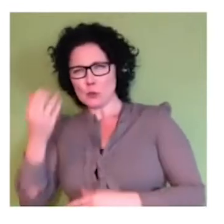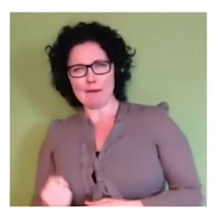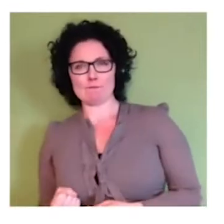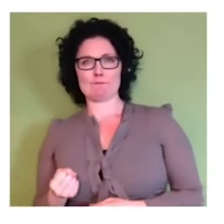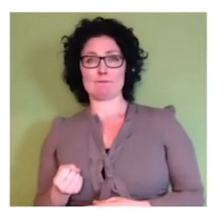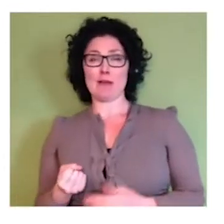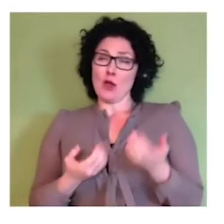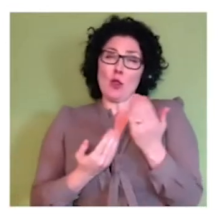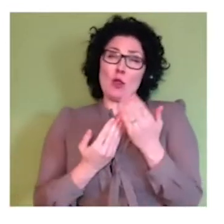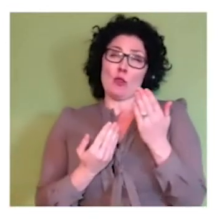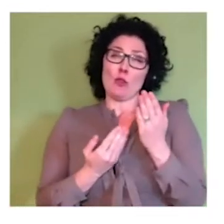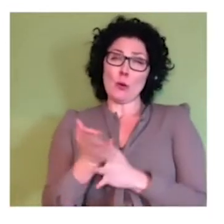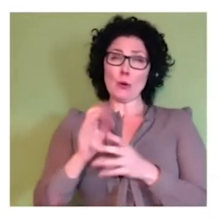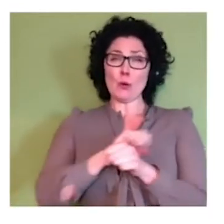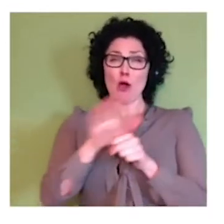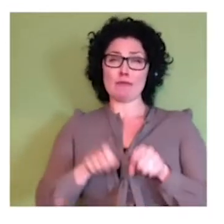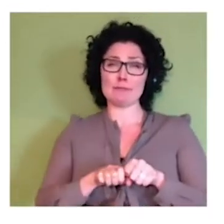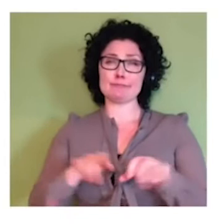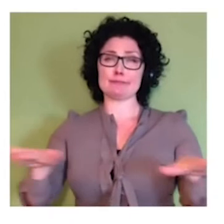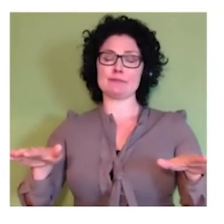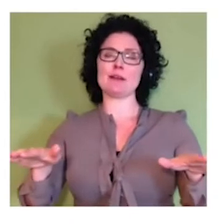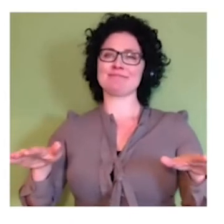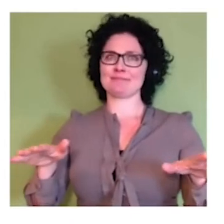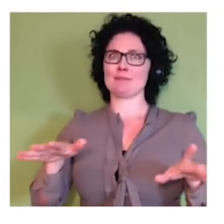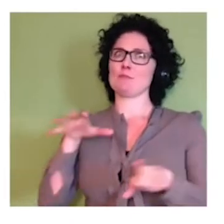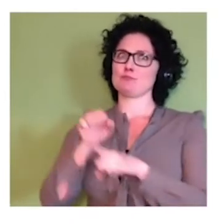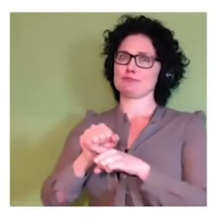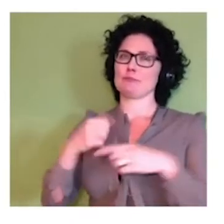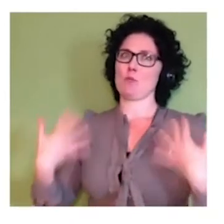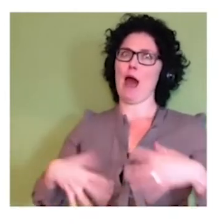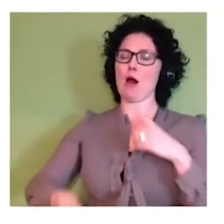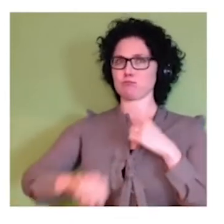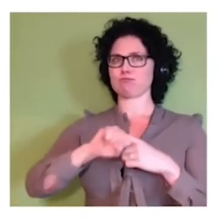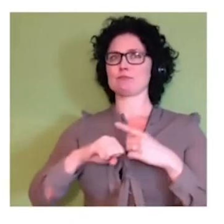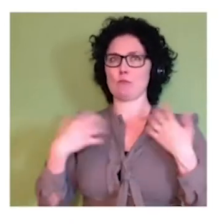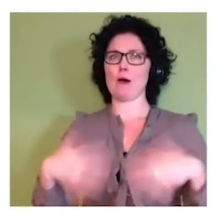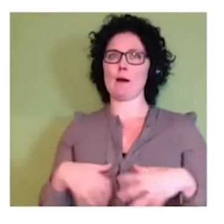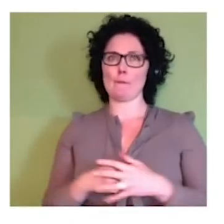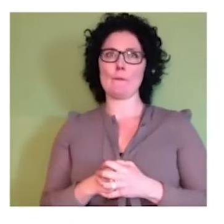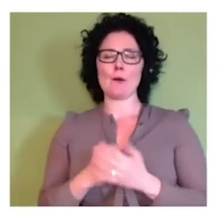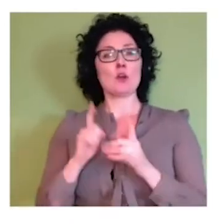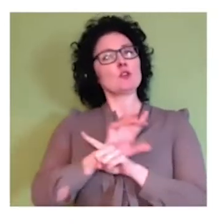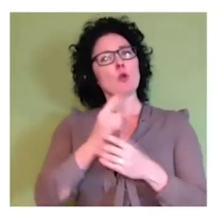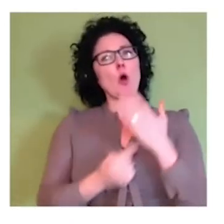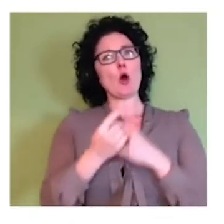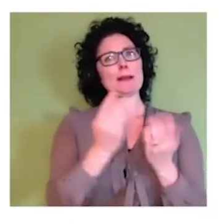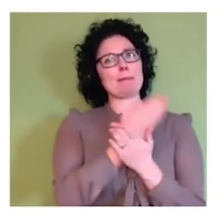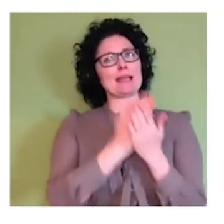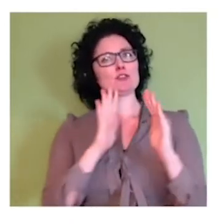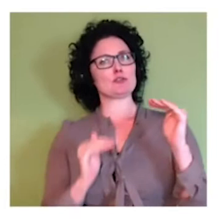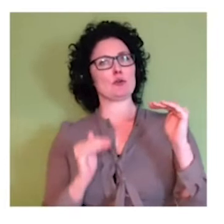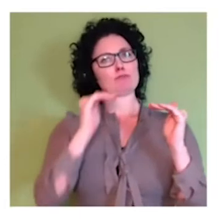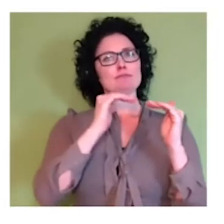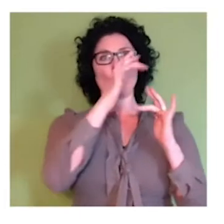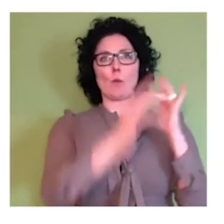is. And it isn't just making sure that your website is compliant in terms of the Web Content Accessibility Guidelines. It's understanding